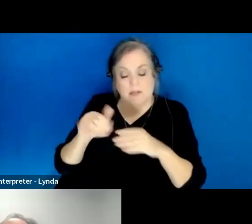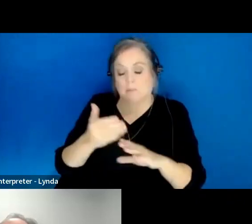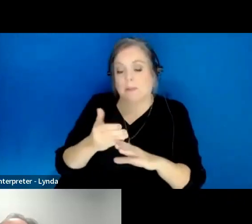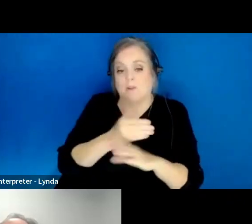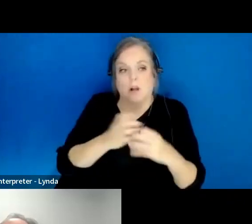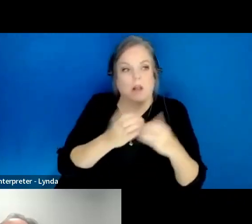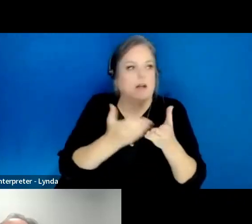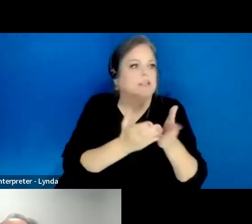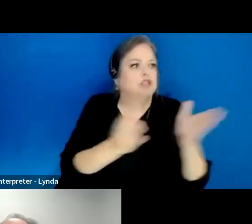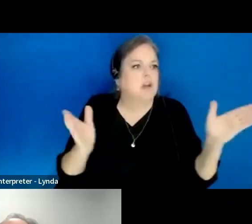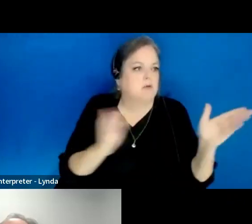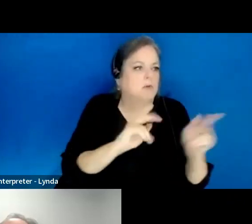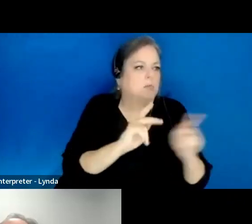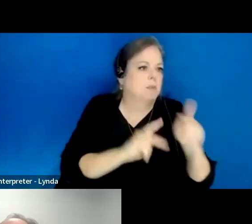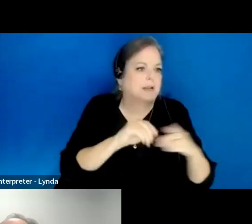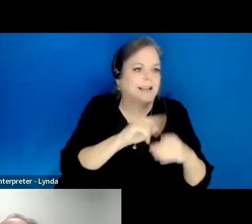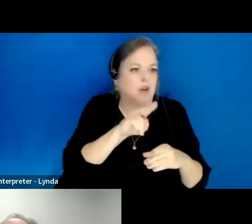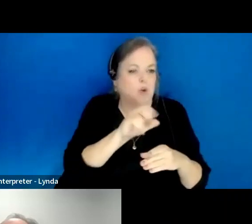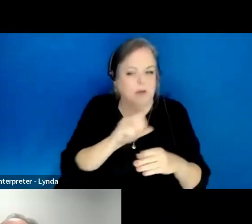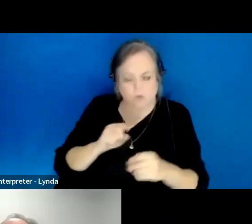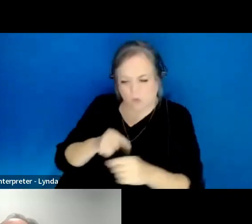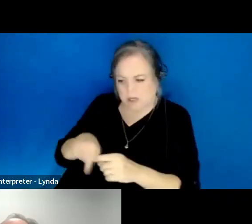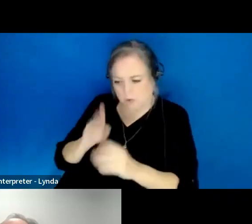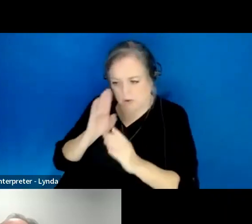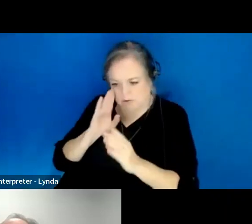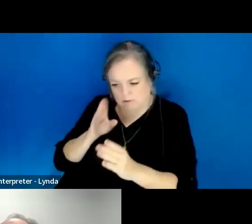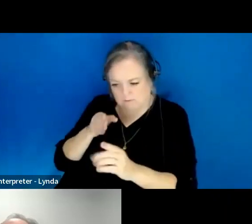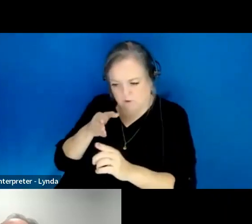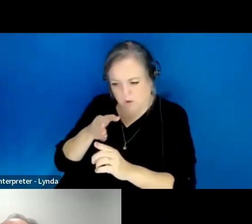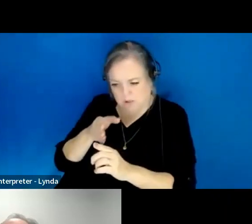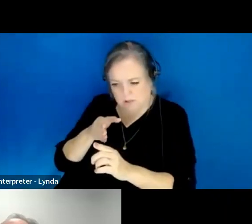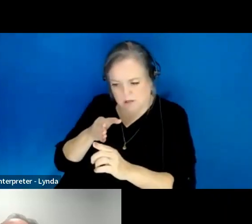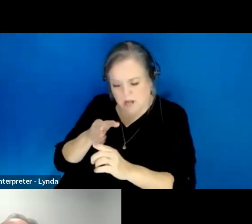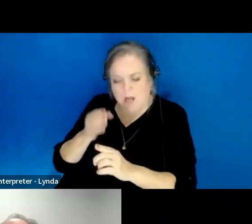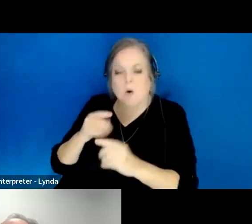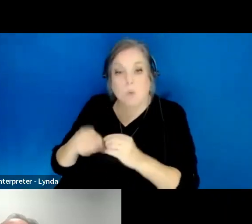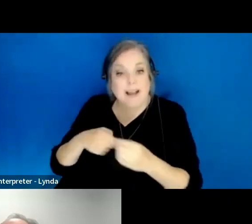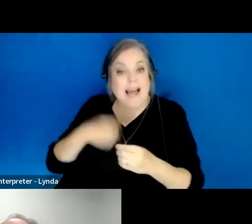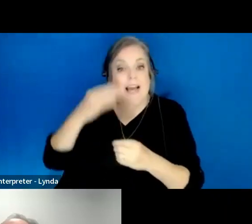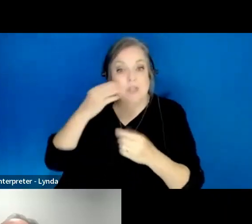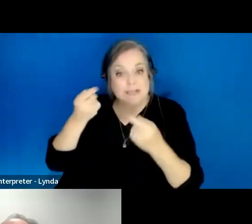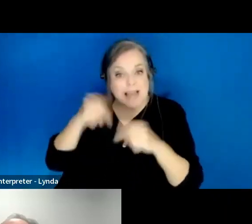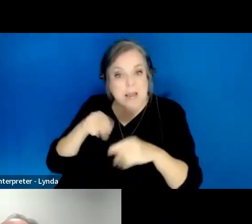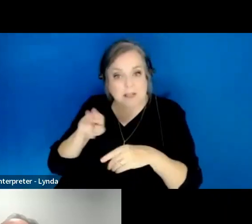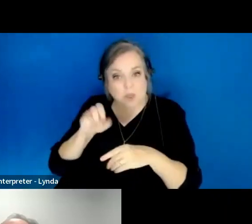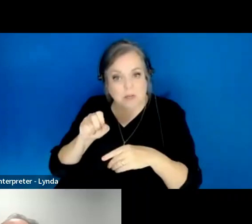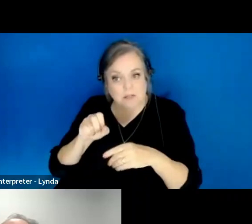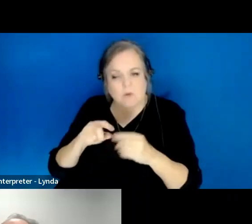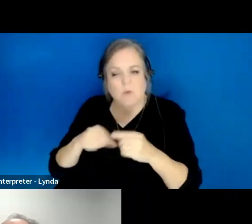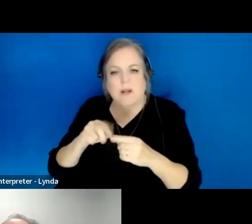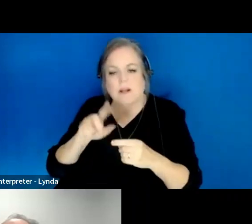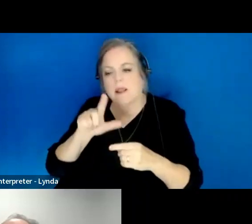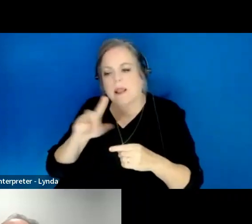the general public was in the United States. And when I knew it was going down in the United States is when the Vegas casinos